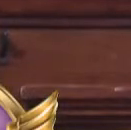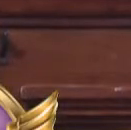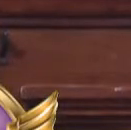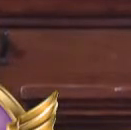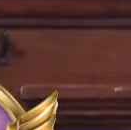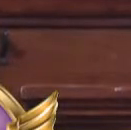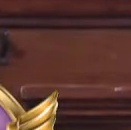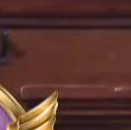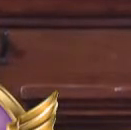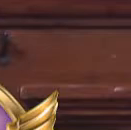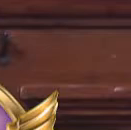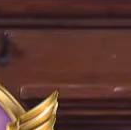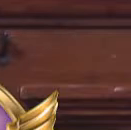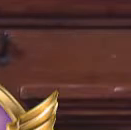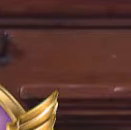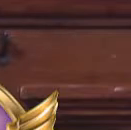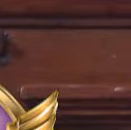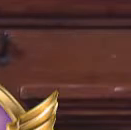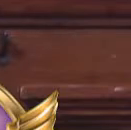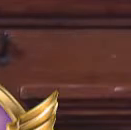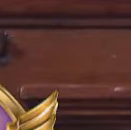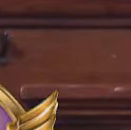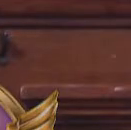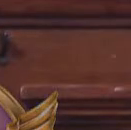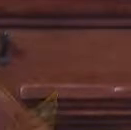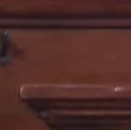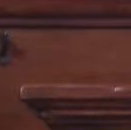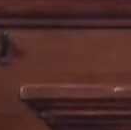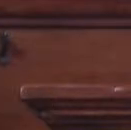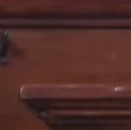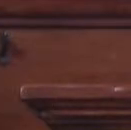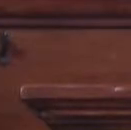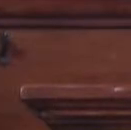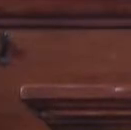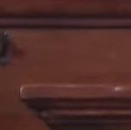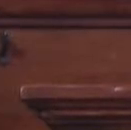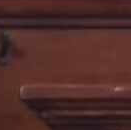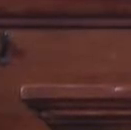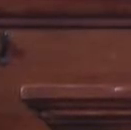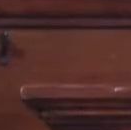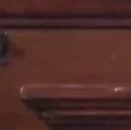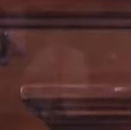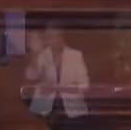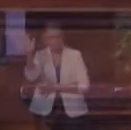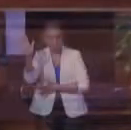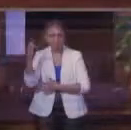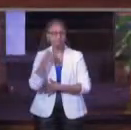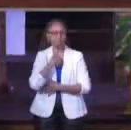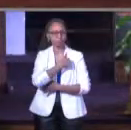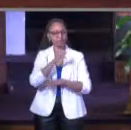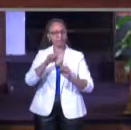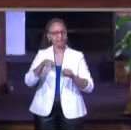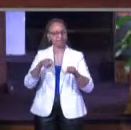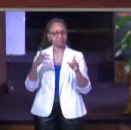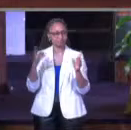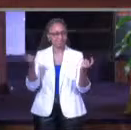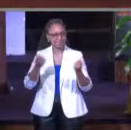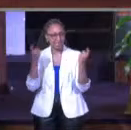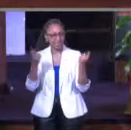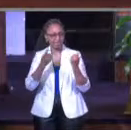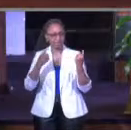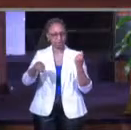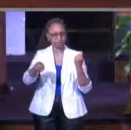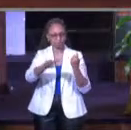on Bethel's active membership, would you please stand or wave so we can celebrate your presence with